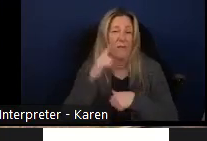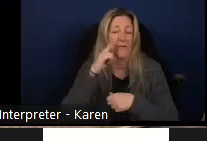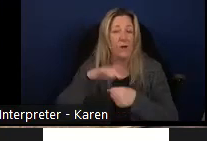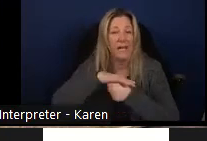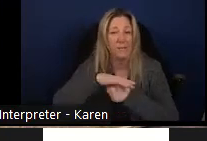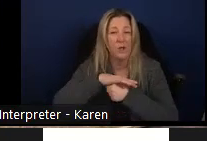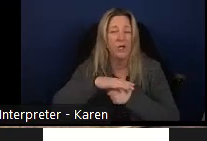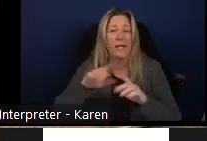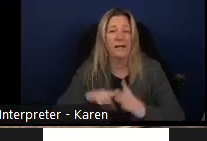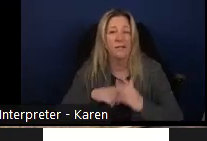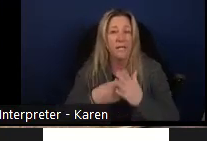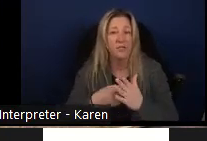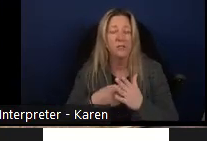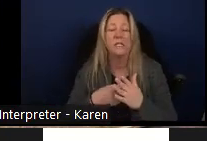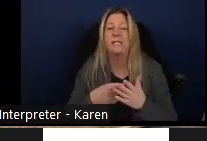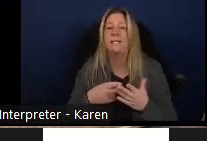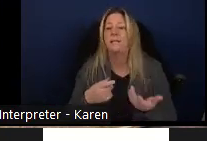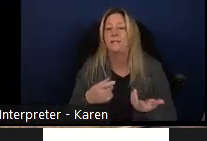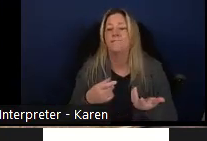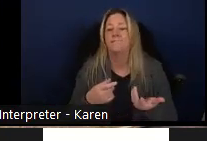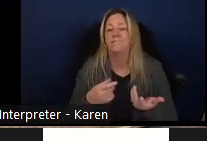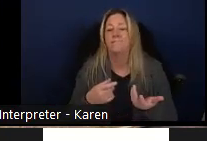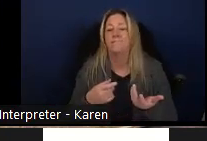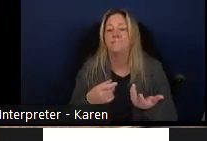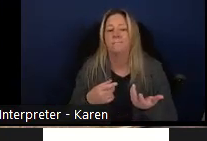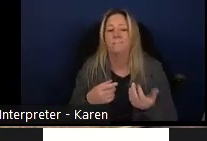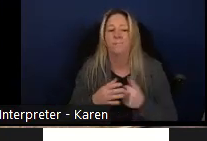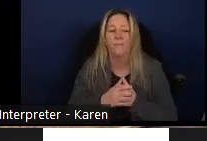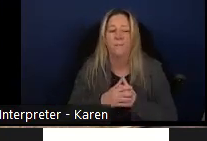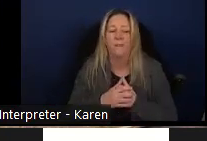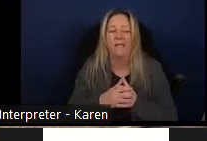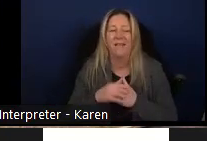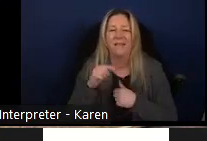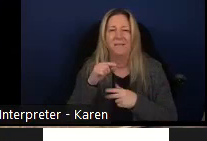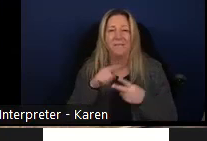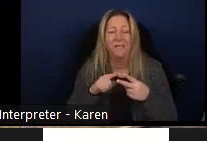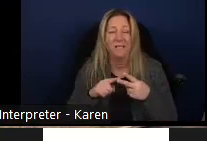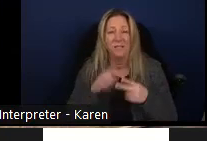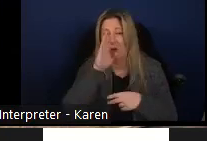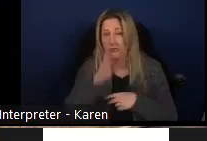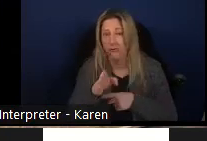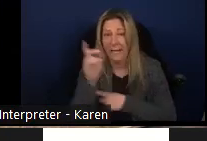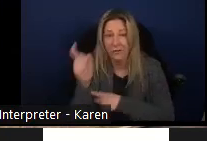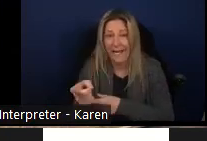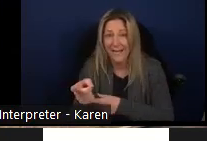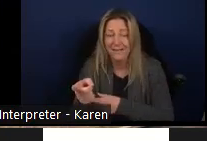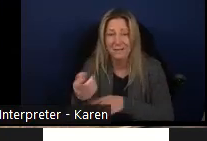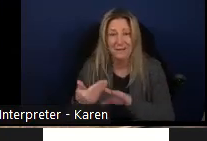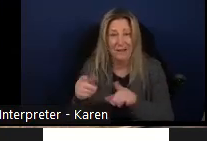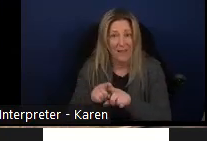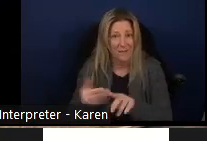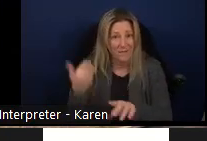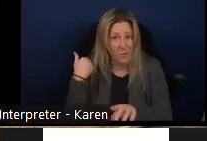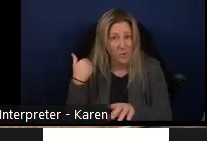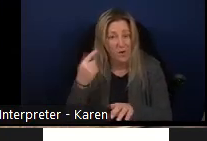activation. I do not anticipate these are going to be kind of like the direct grants that we were giving to